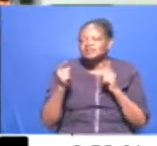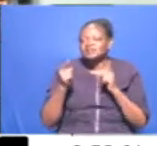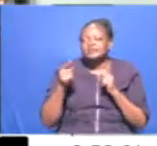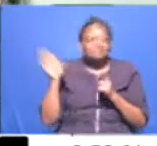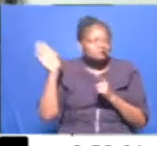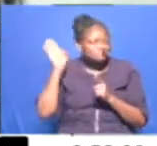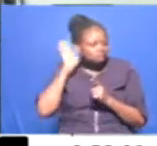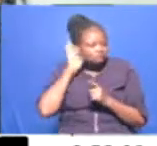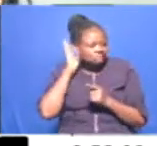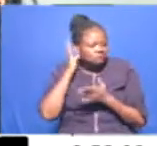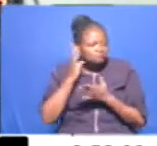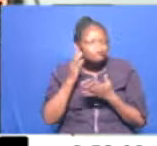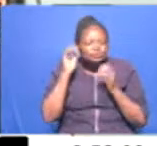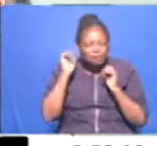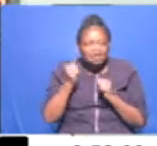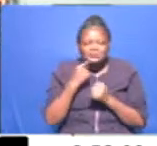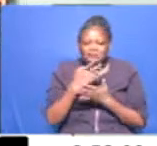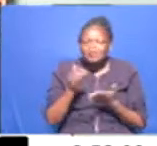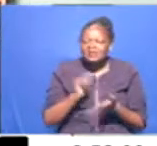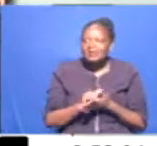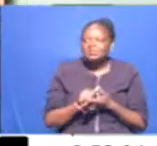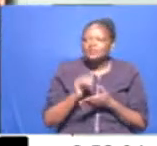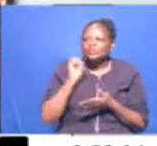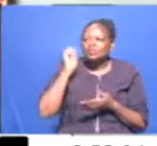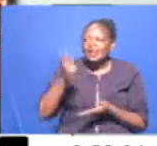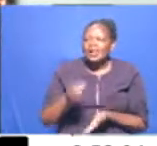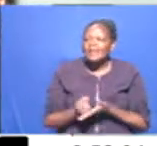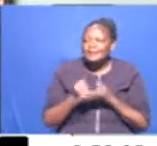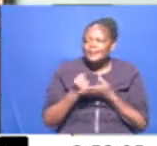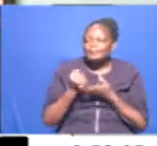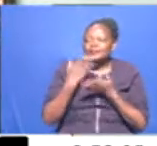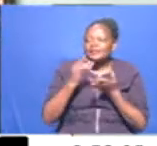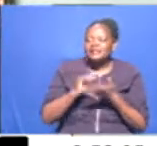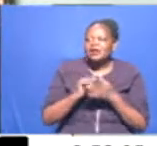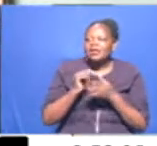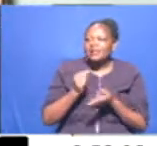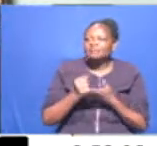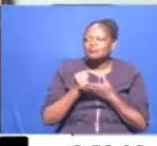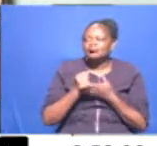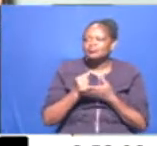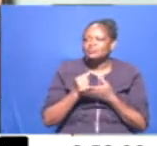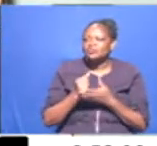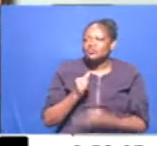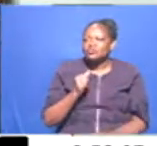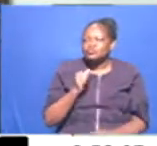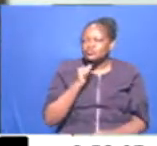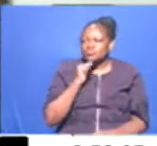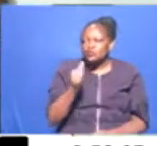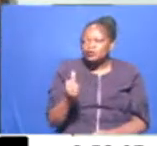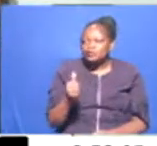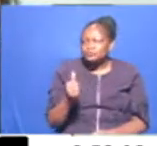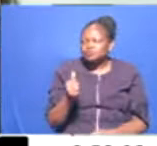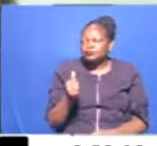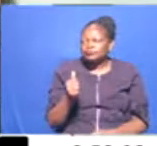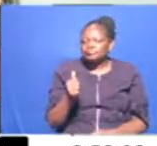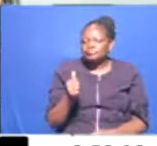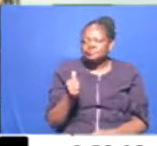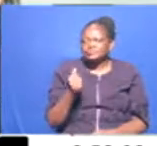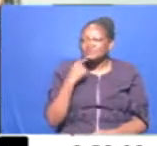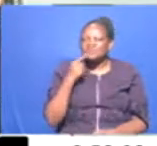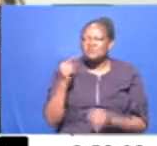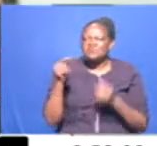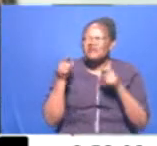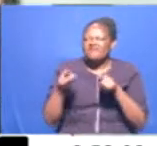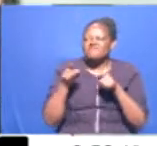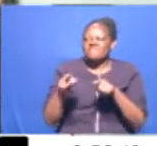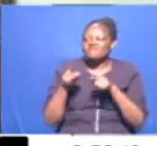yeah, somehow you're able to see something that is going to help. And one of the things that you don't do, do not demonize them for what they say they